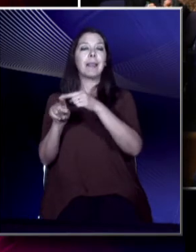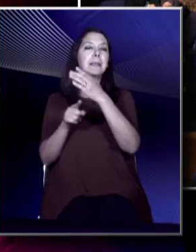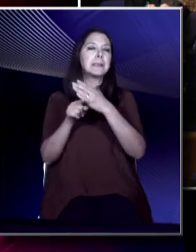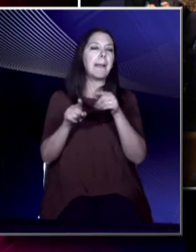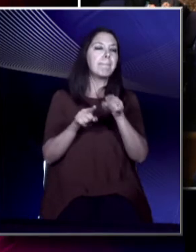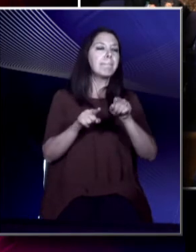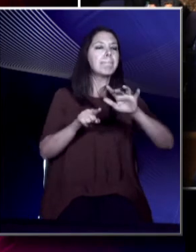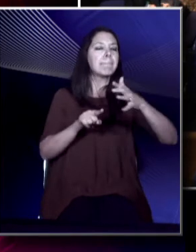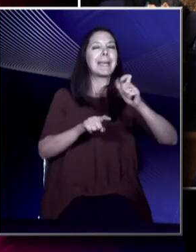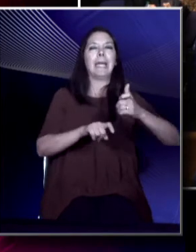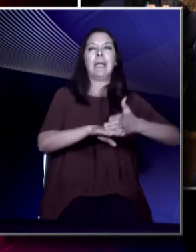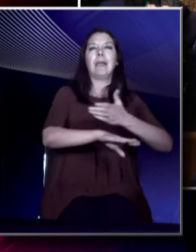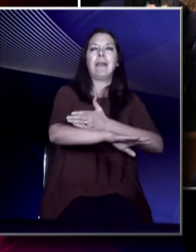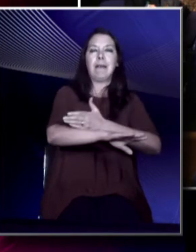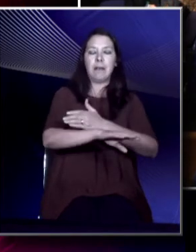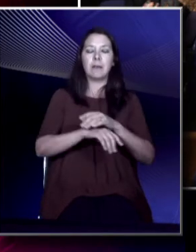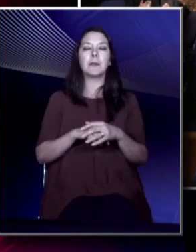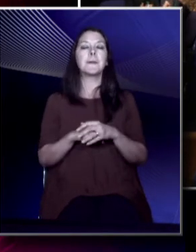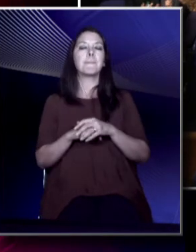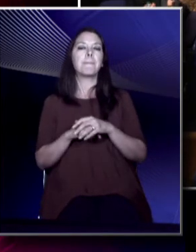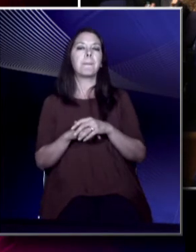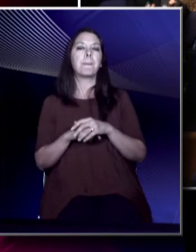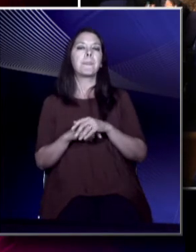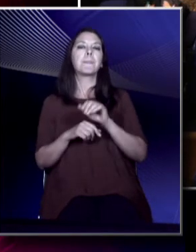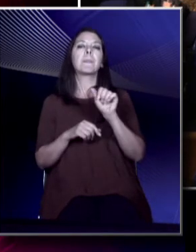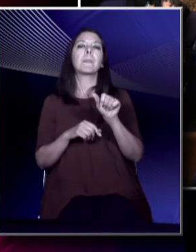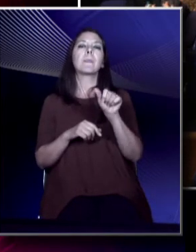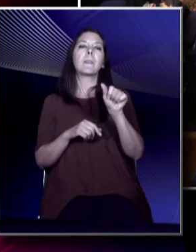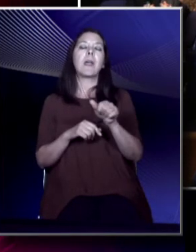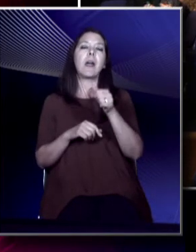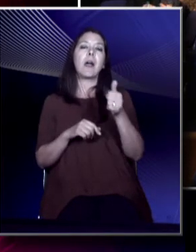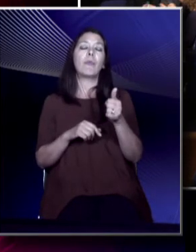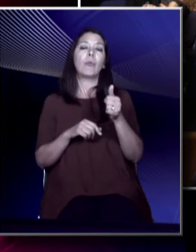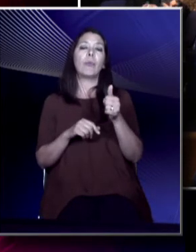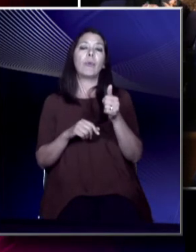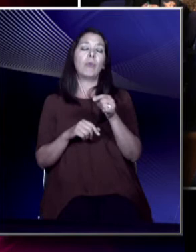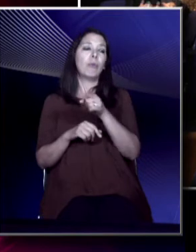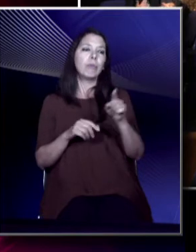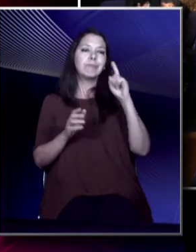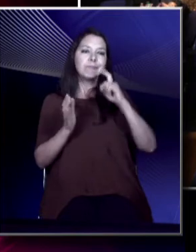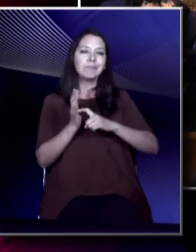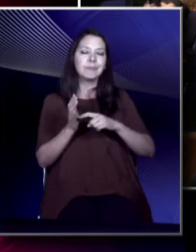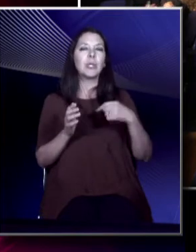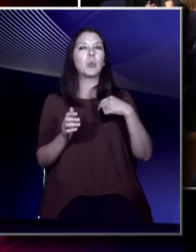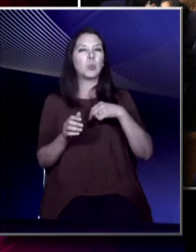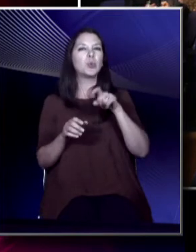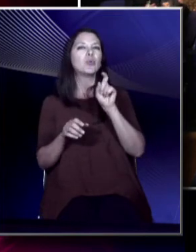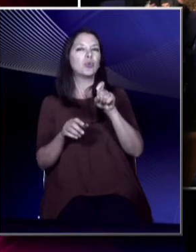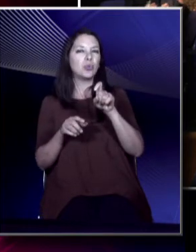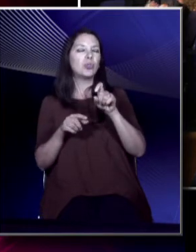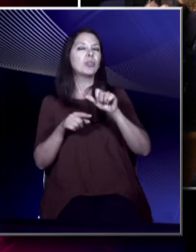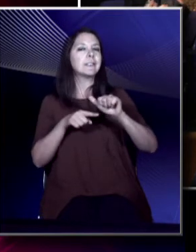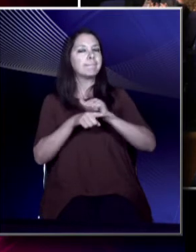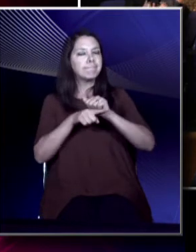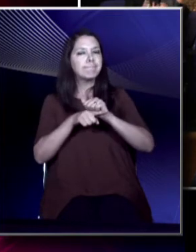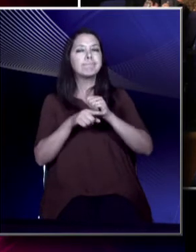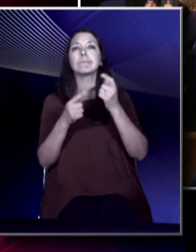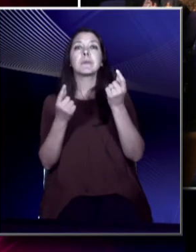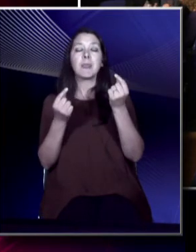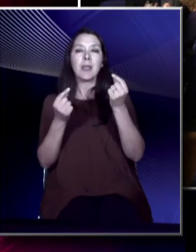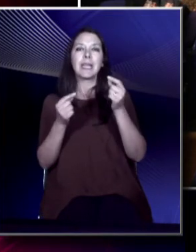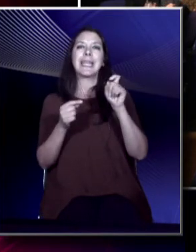need to work on. And for example, one of the things they noted that we should continue to work on is having a